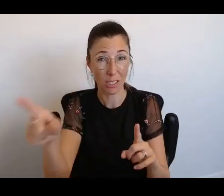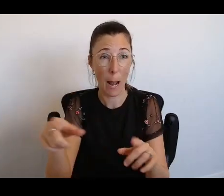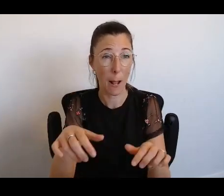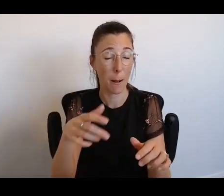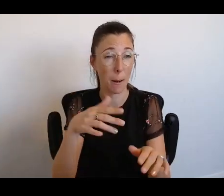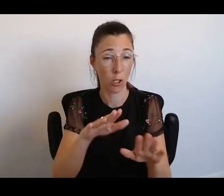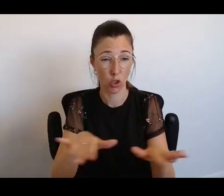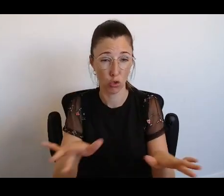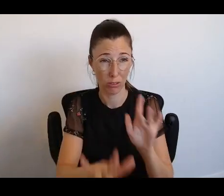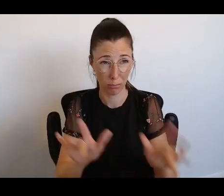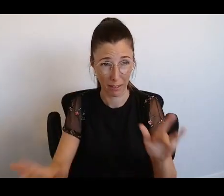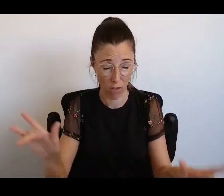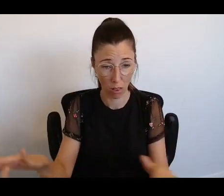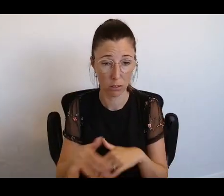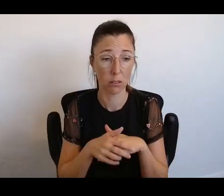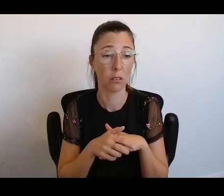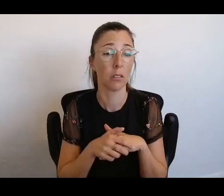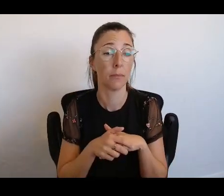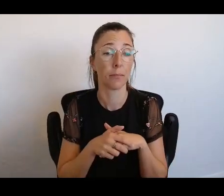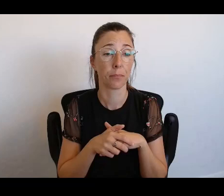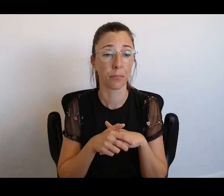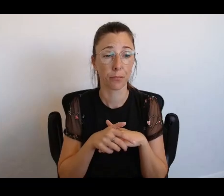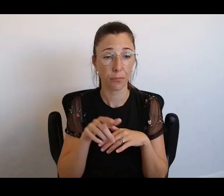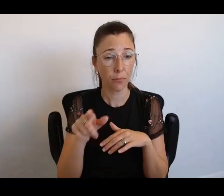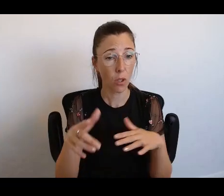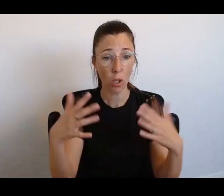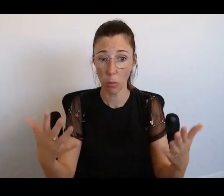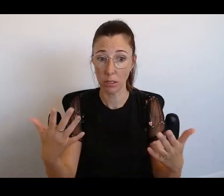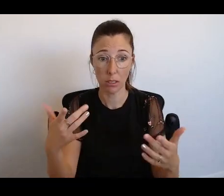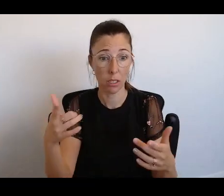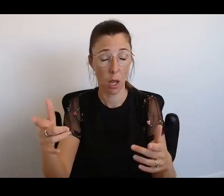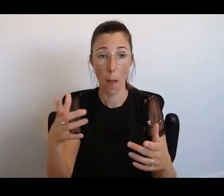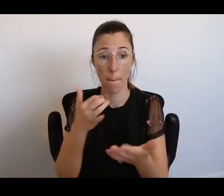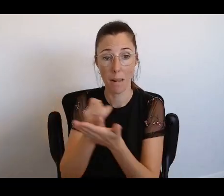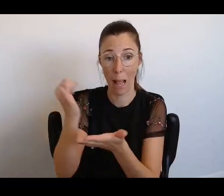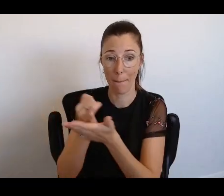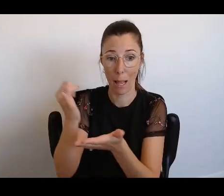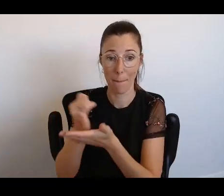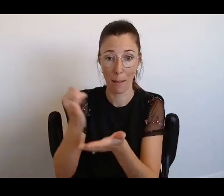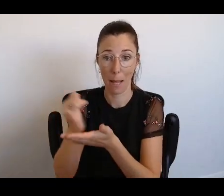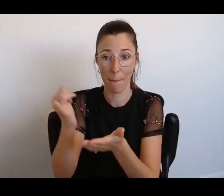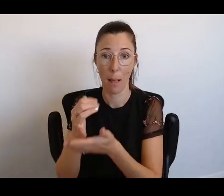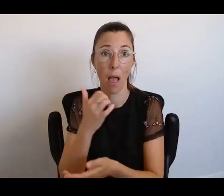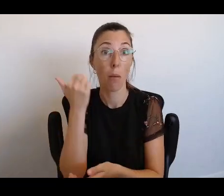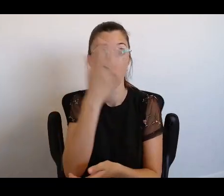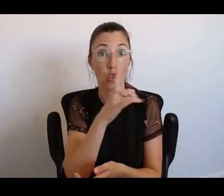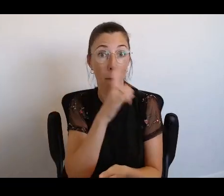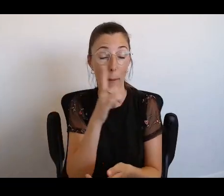blanket generalisations over Aboriginal people. It is as if in this